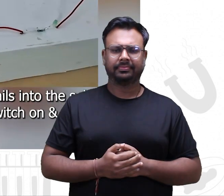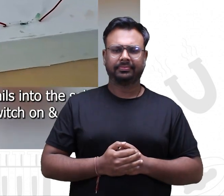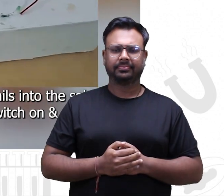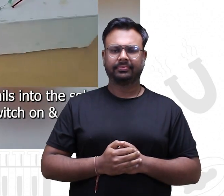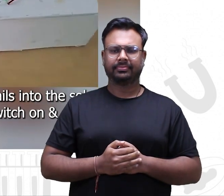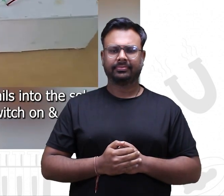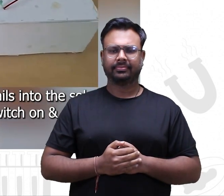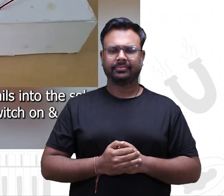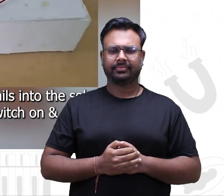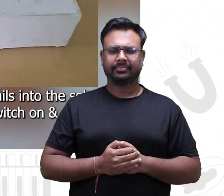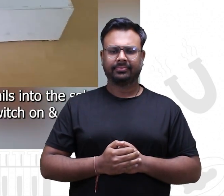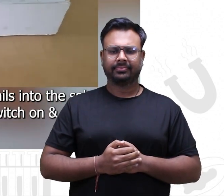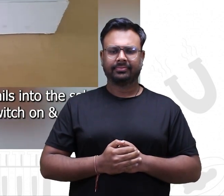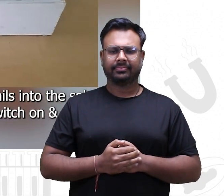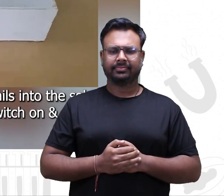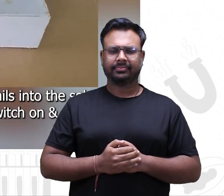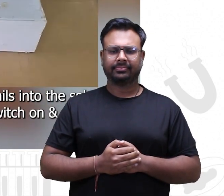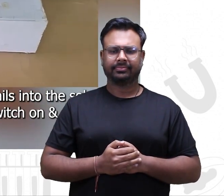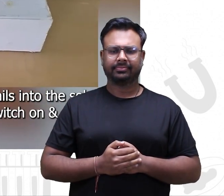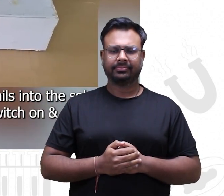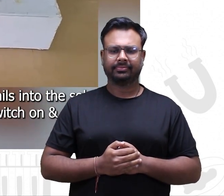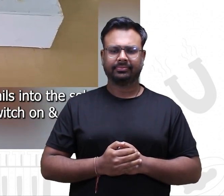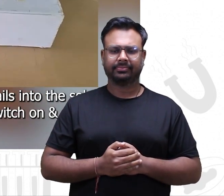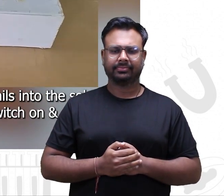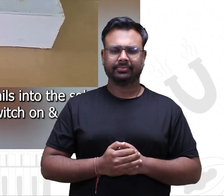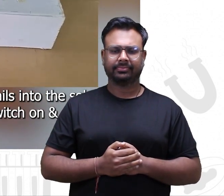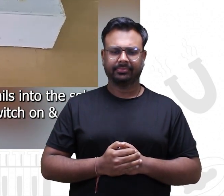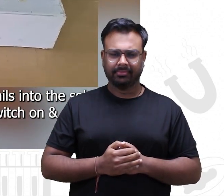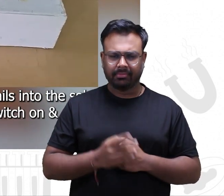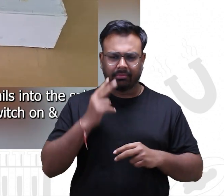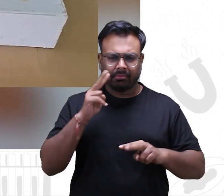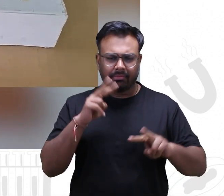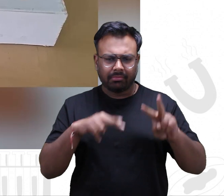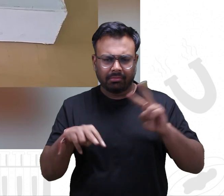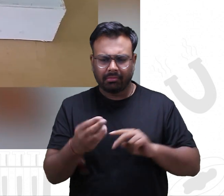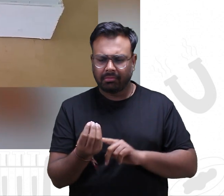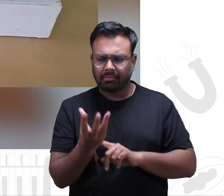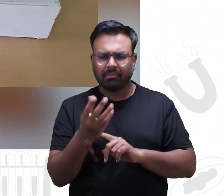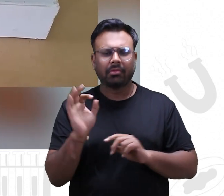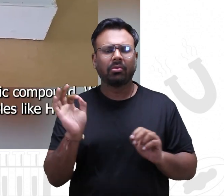and space them apart. Now flip the switch on and observe.